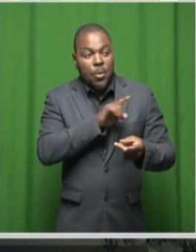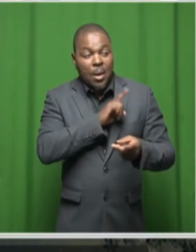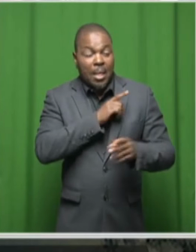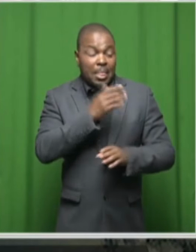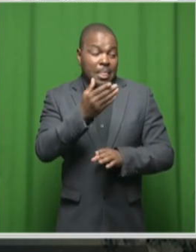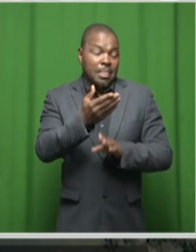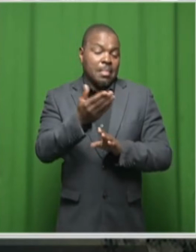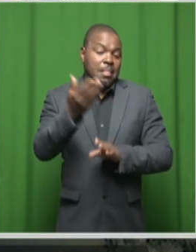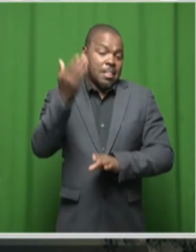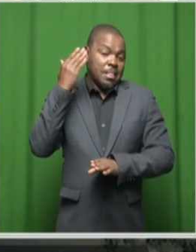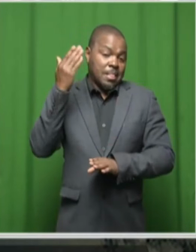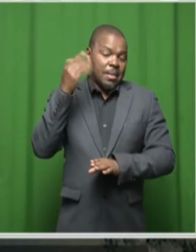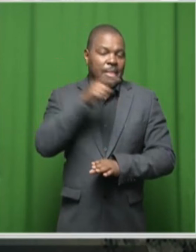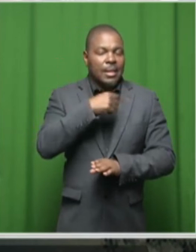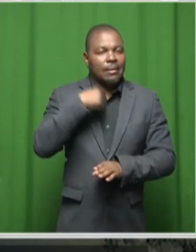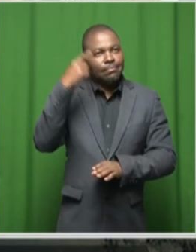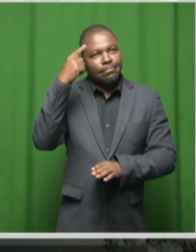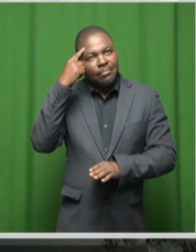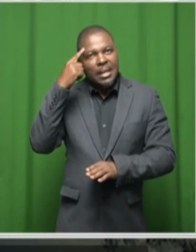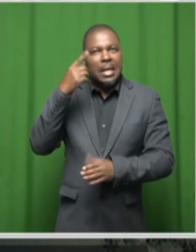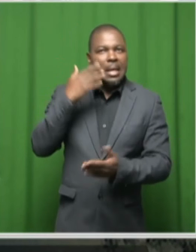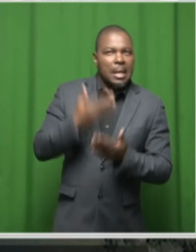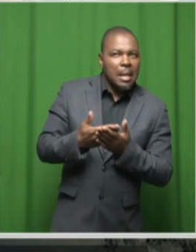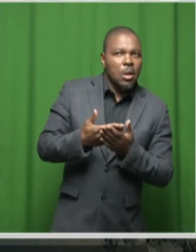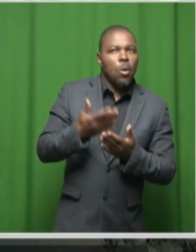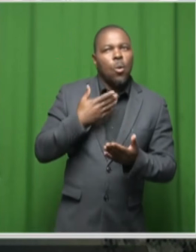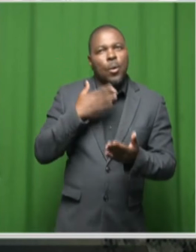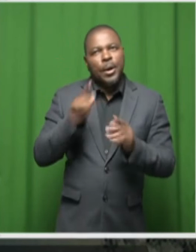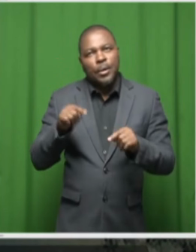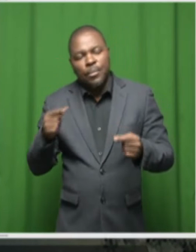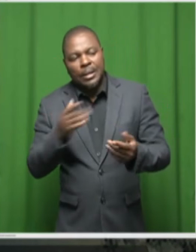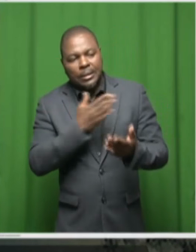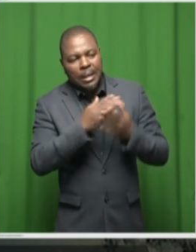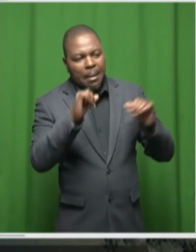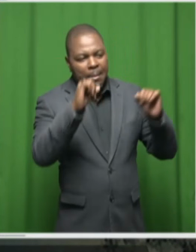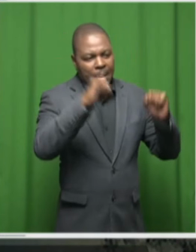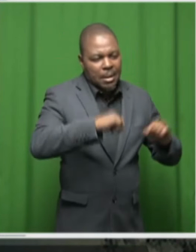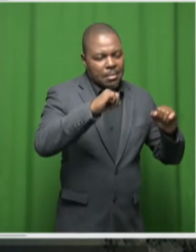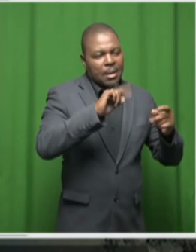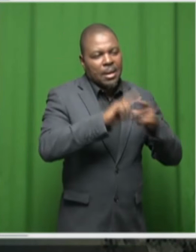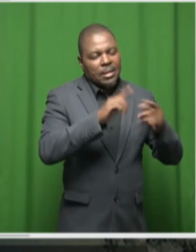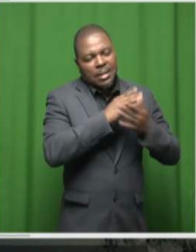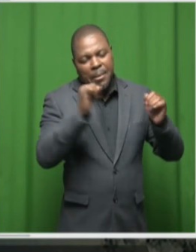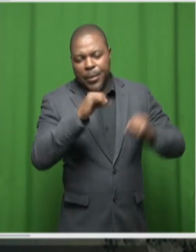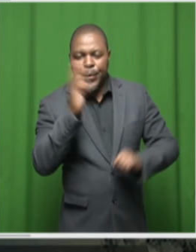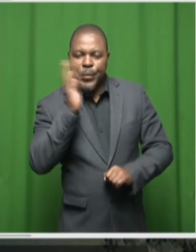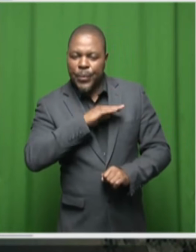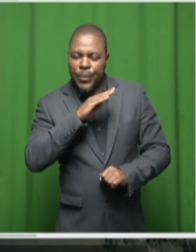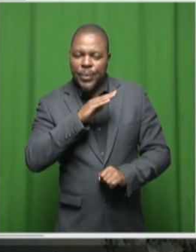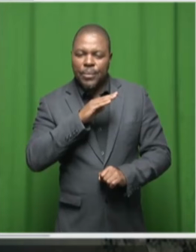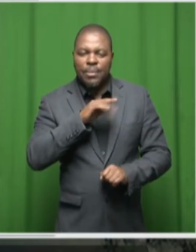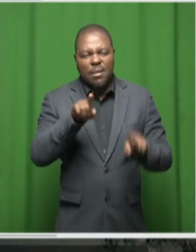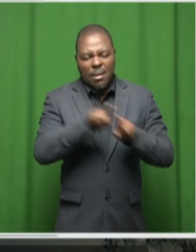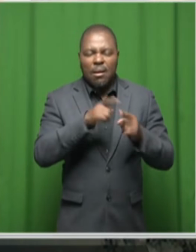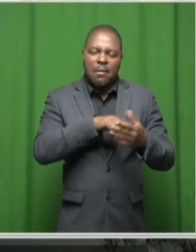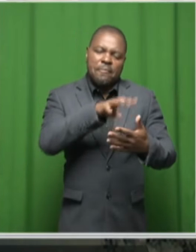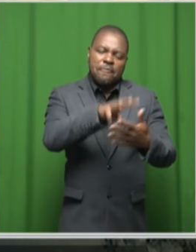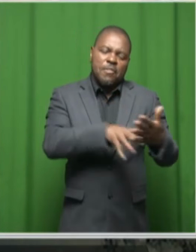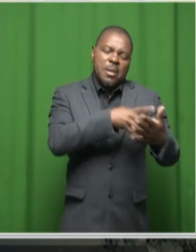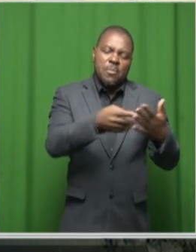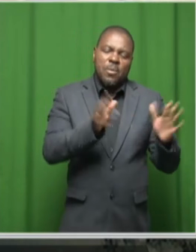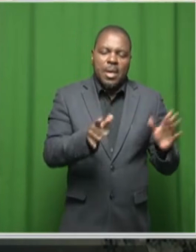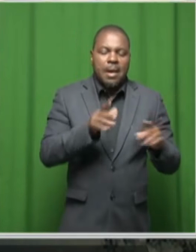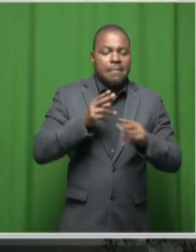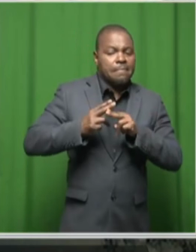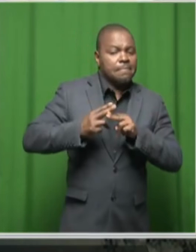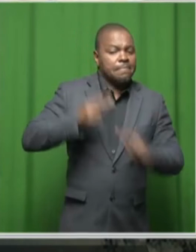situation that is hypothetical, there are some agreements, but there are also a lot of disagreements. And so it's a framework, it's not a finite